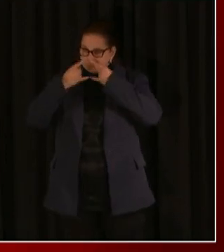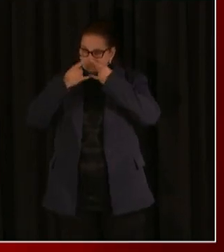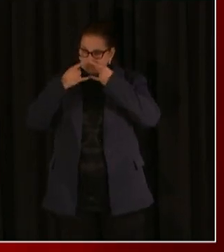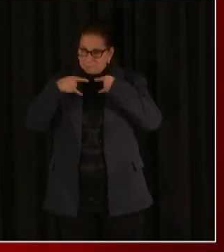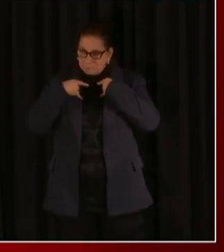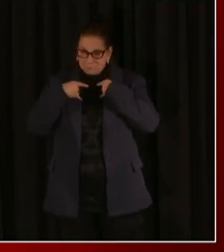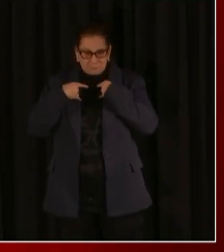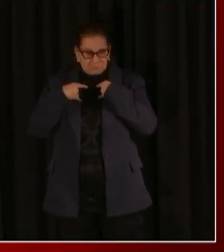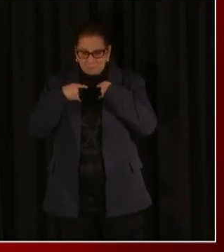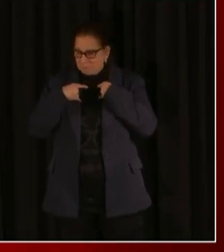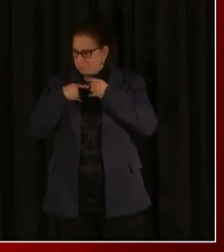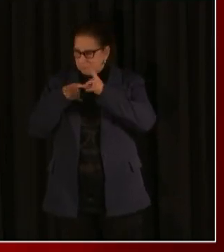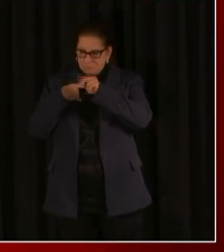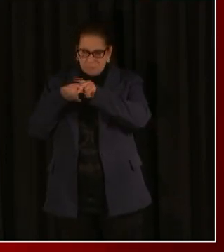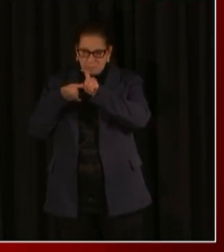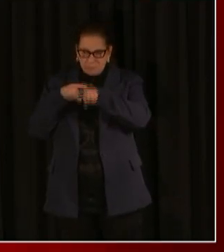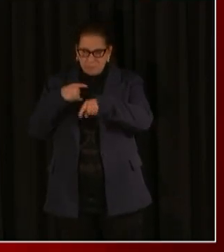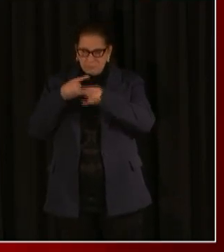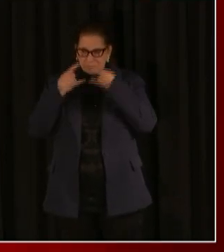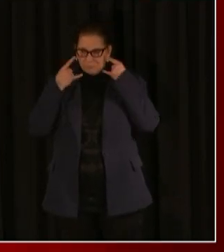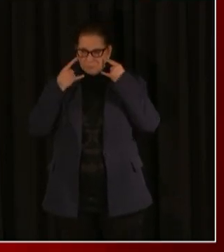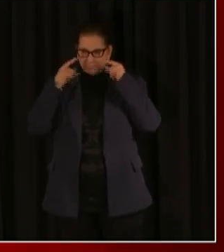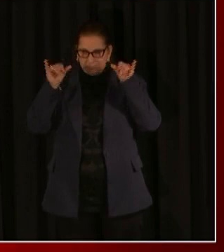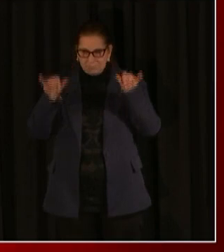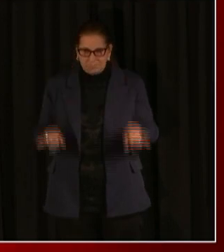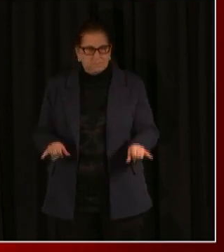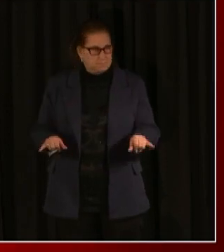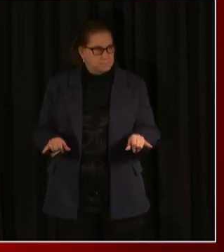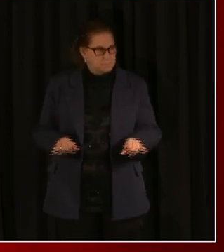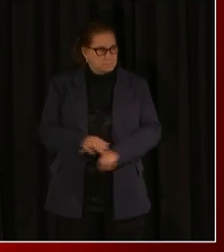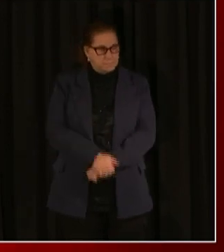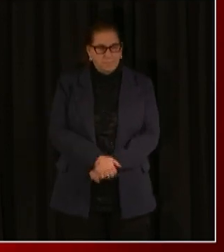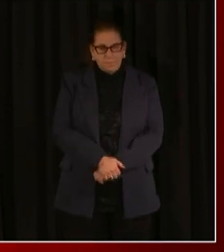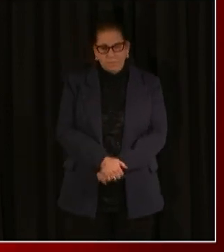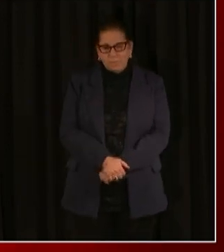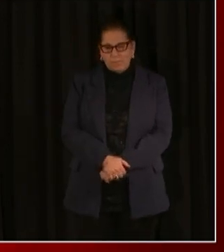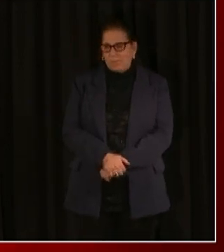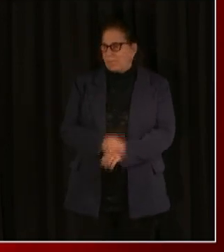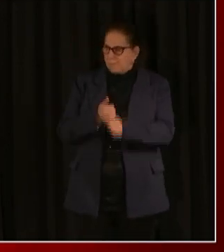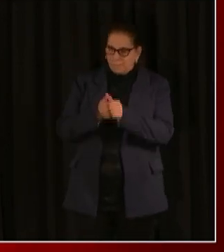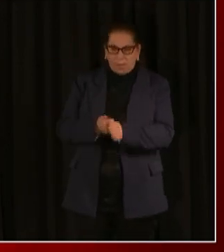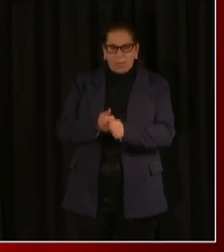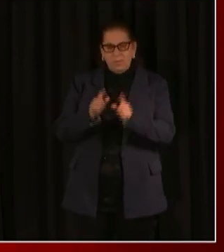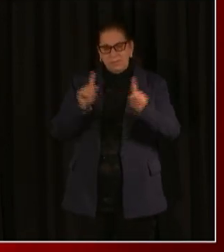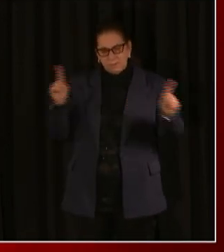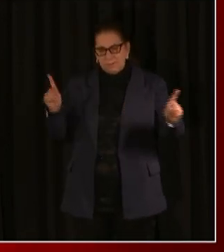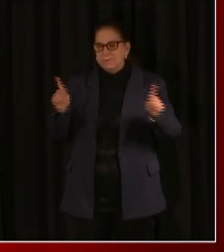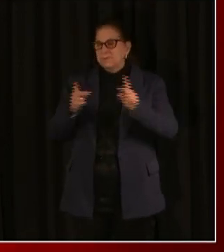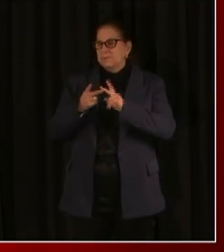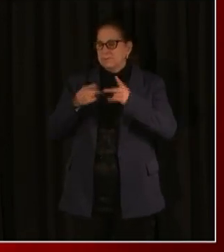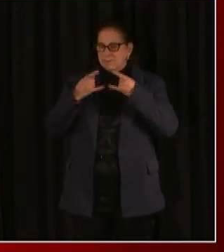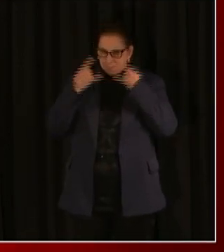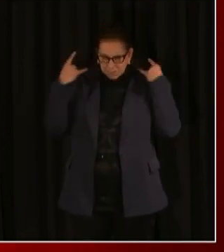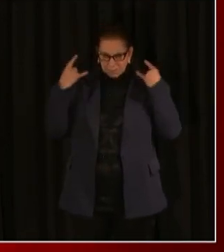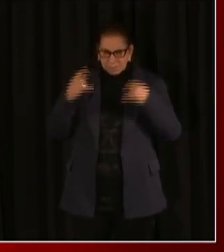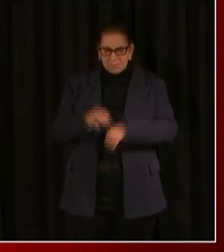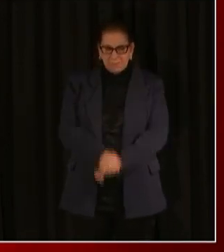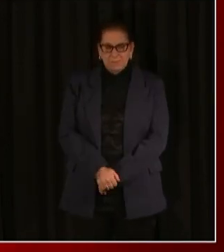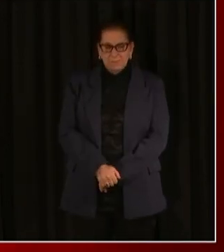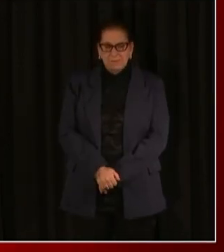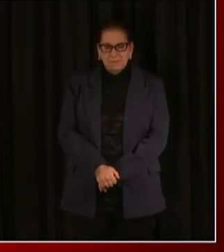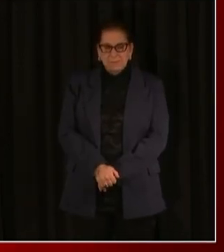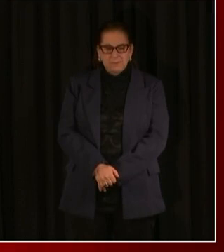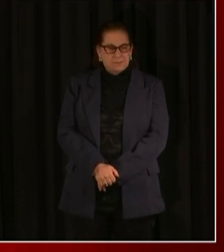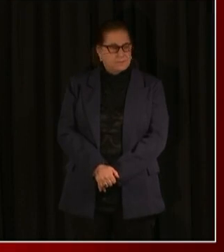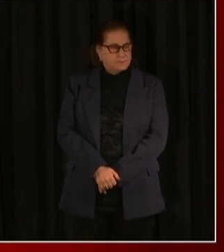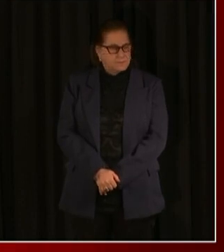from having symptomatic disease. So they're still studying to learn if it